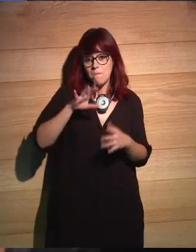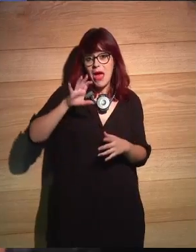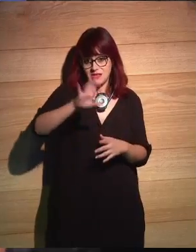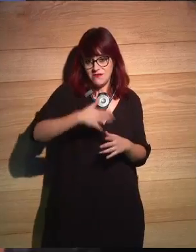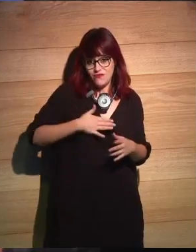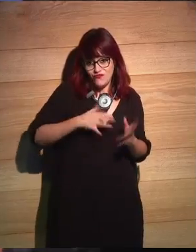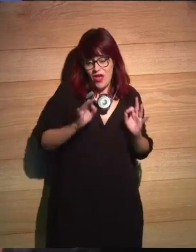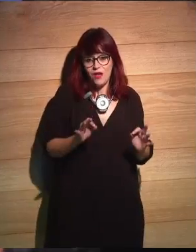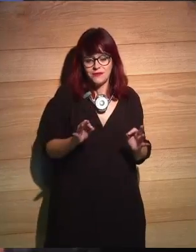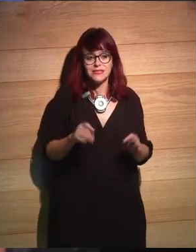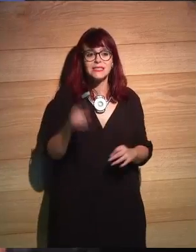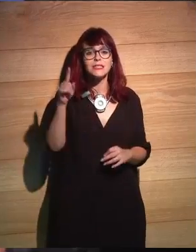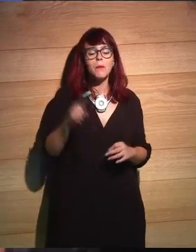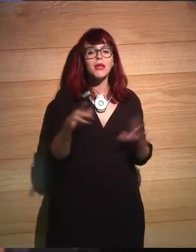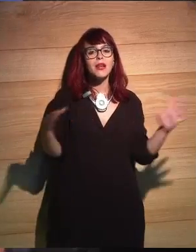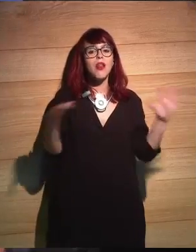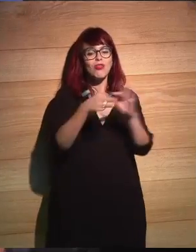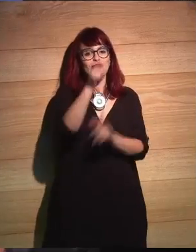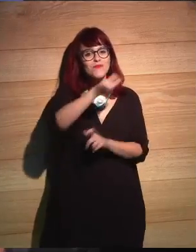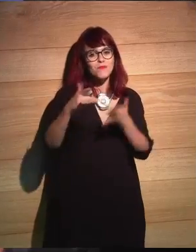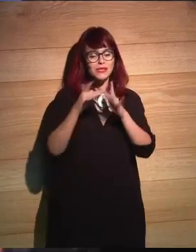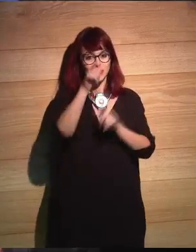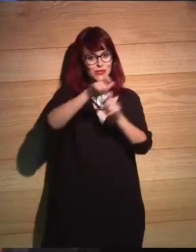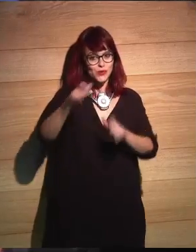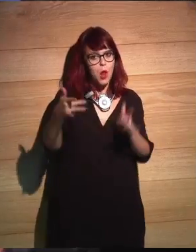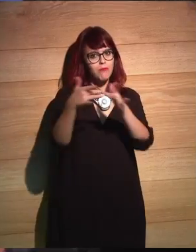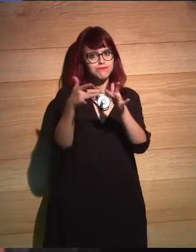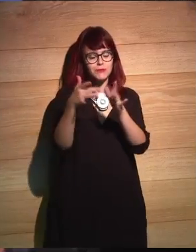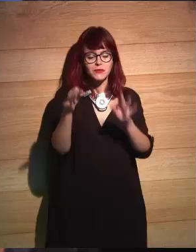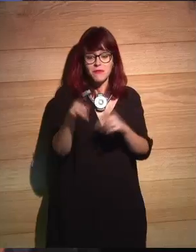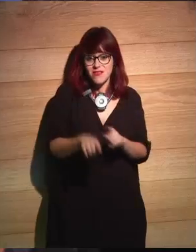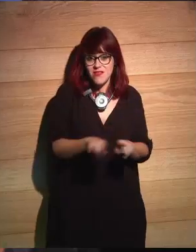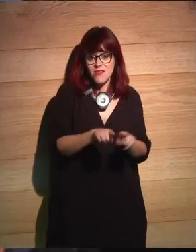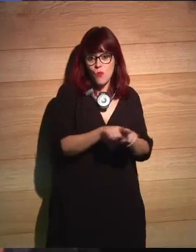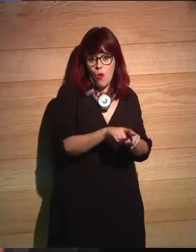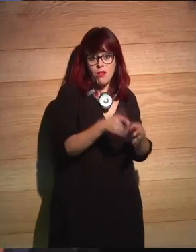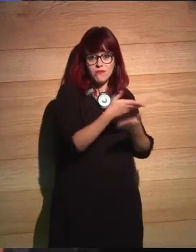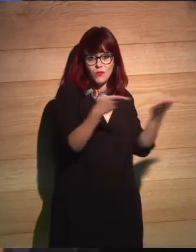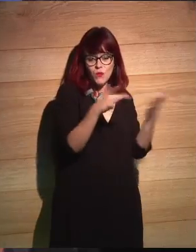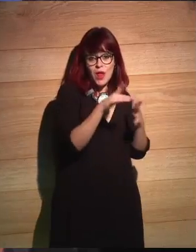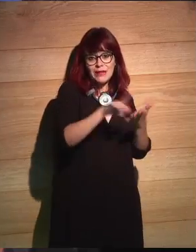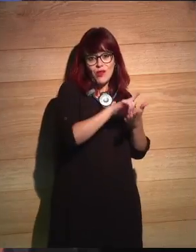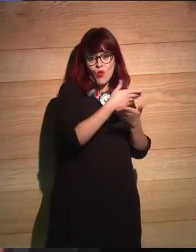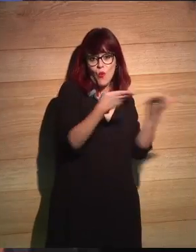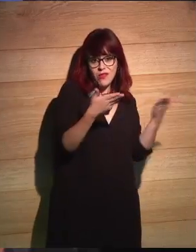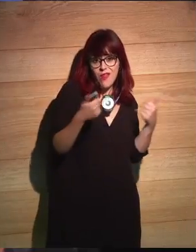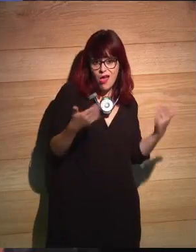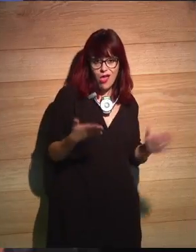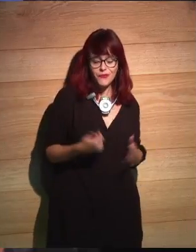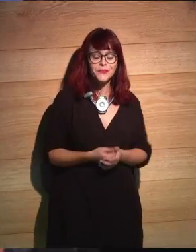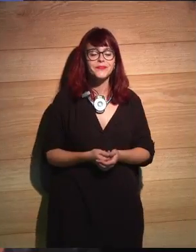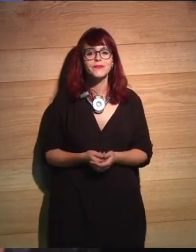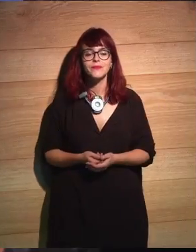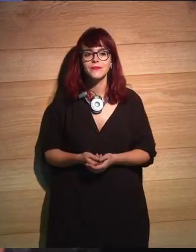interpersonal relationships, like in any literature. But that's